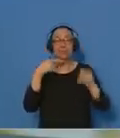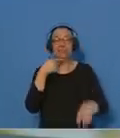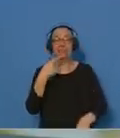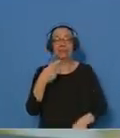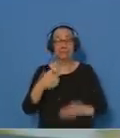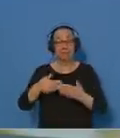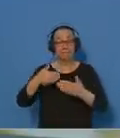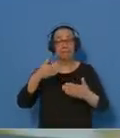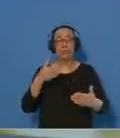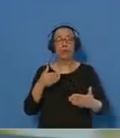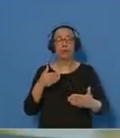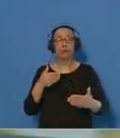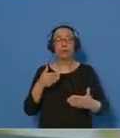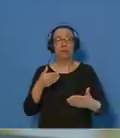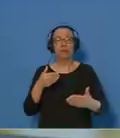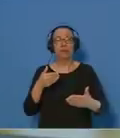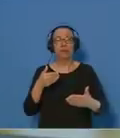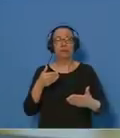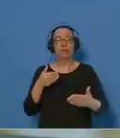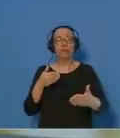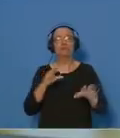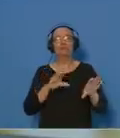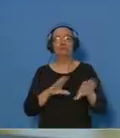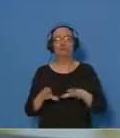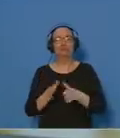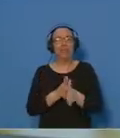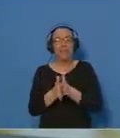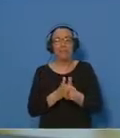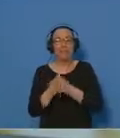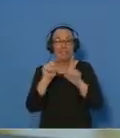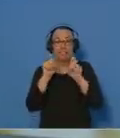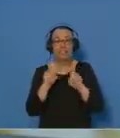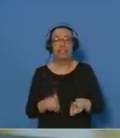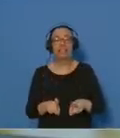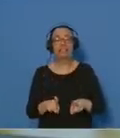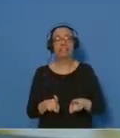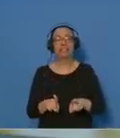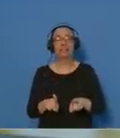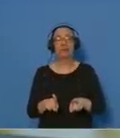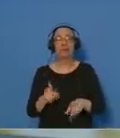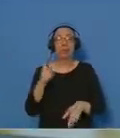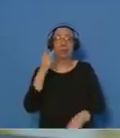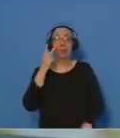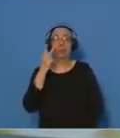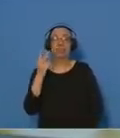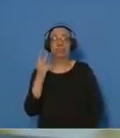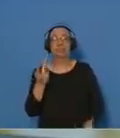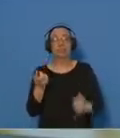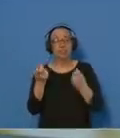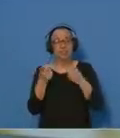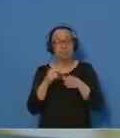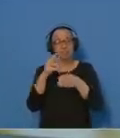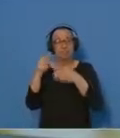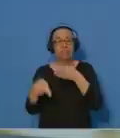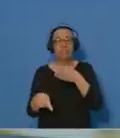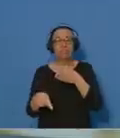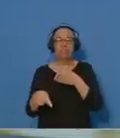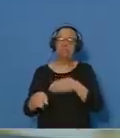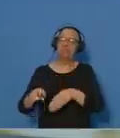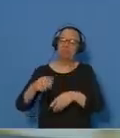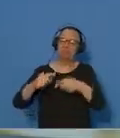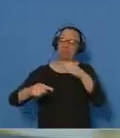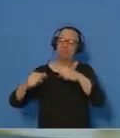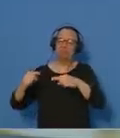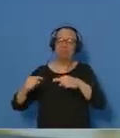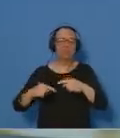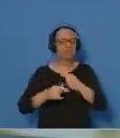previously, Trevor, is to do aggressive testing, and we've seen the results of that in other jurisdictions, and Bermuda